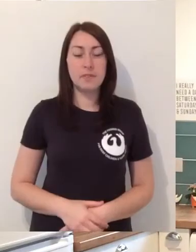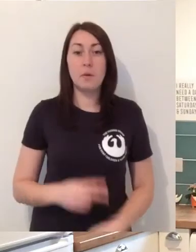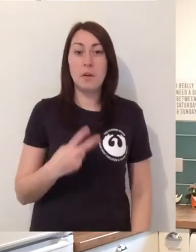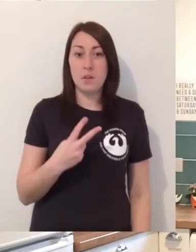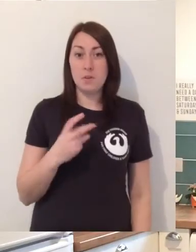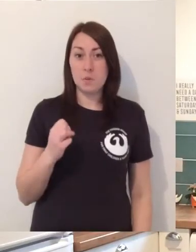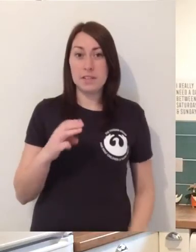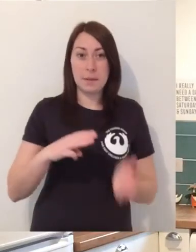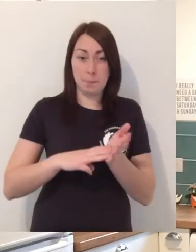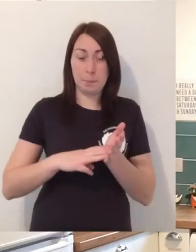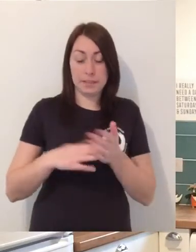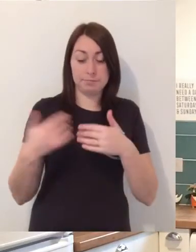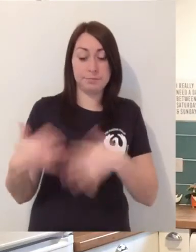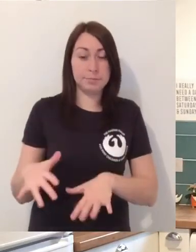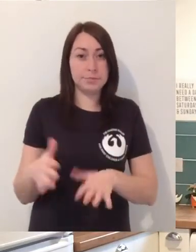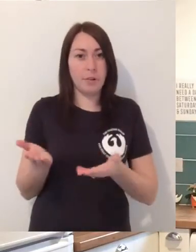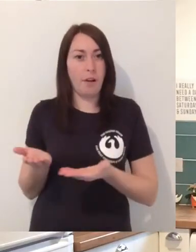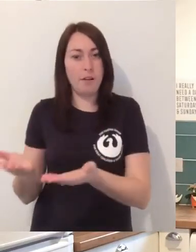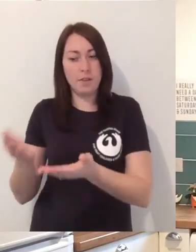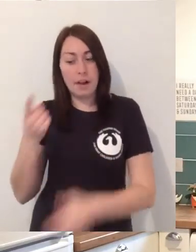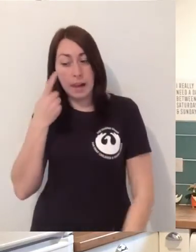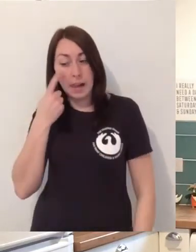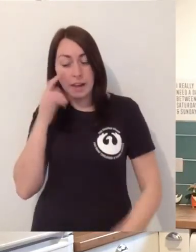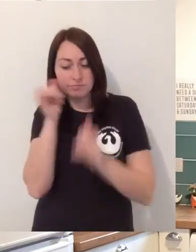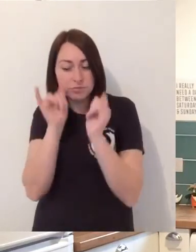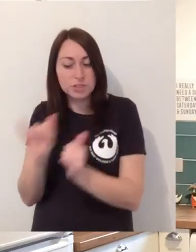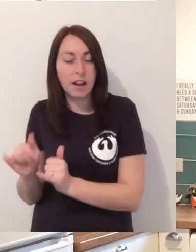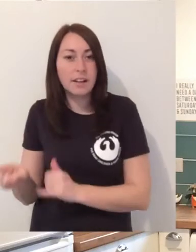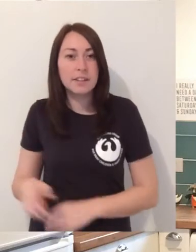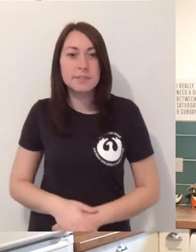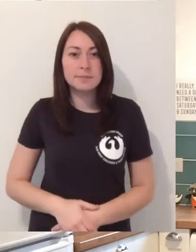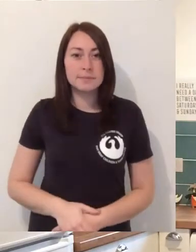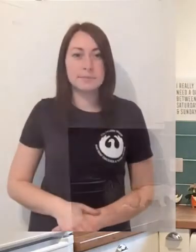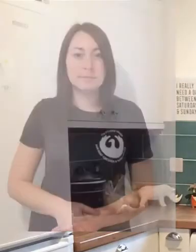Right, so it's been 20 minutes, so I'm going to have a look in the oven and check my shortbread biscuits.